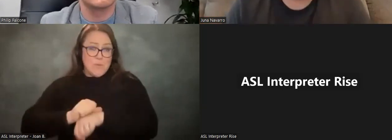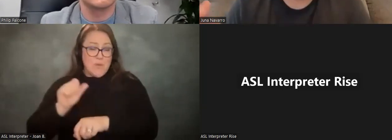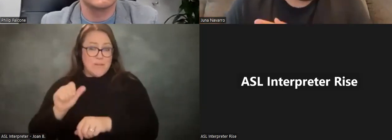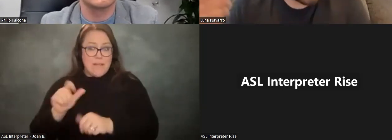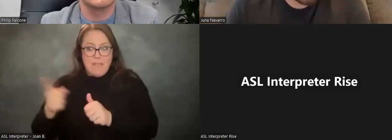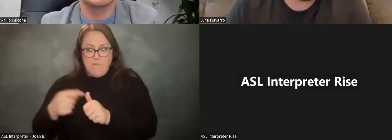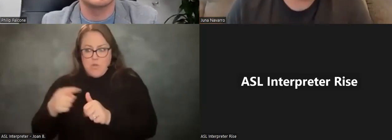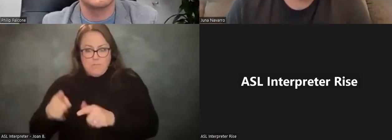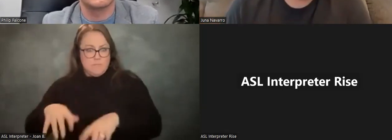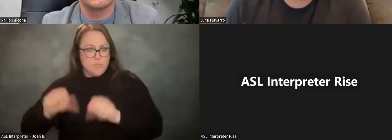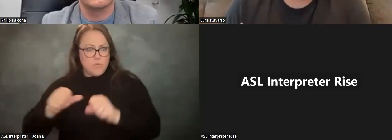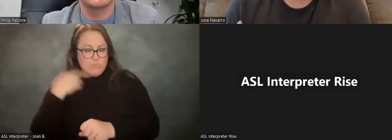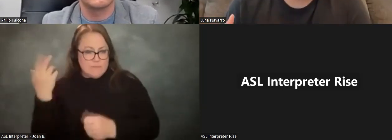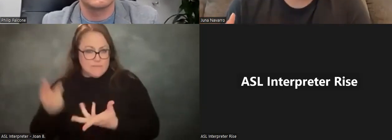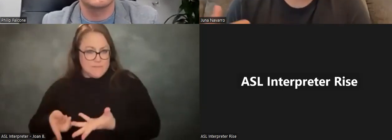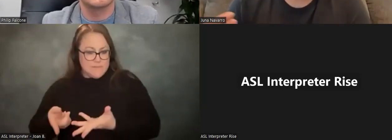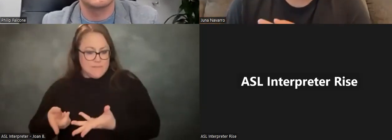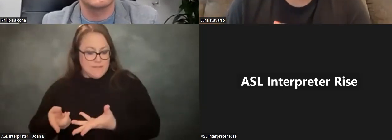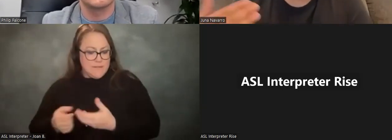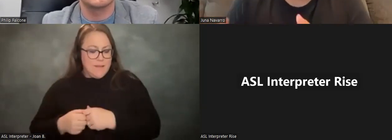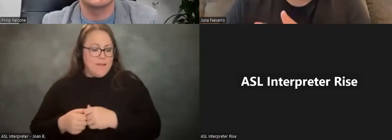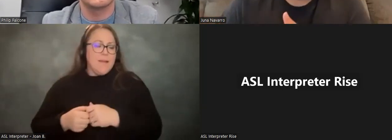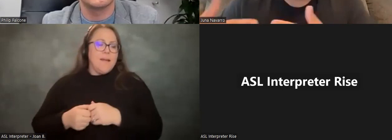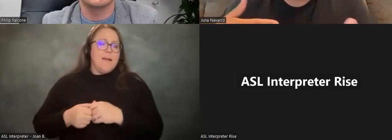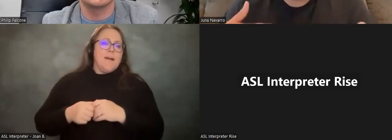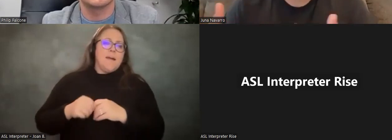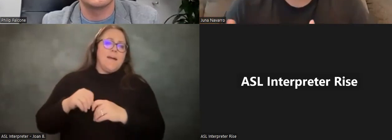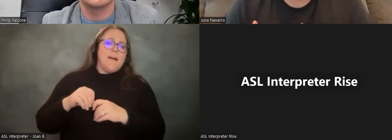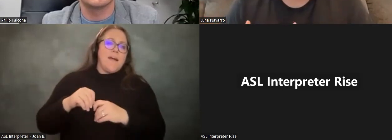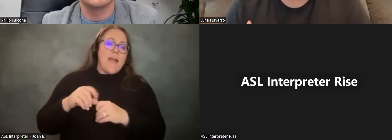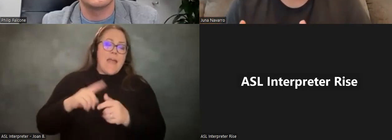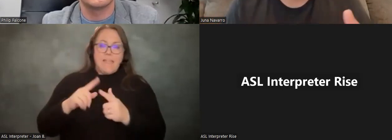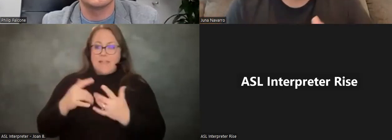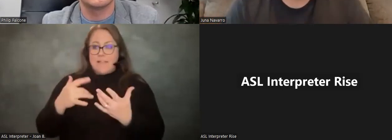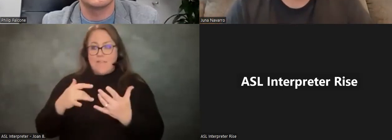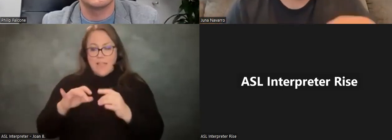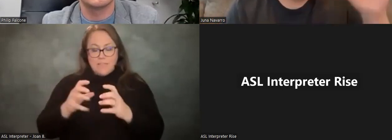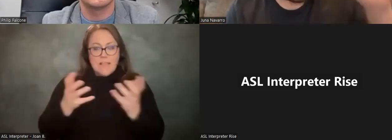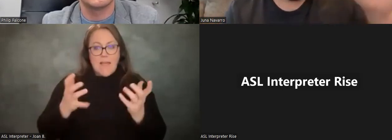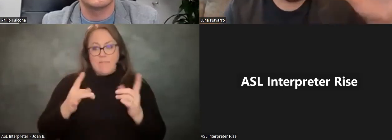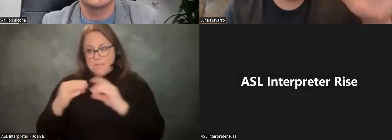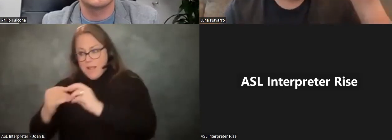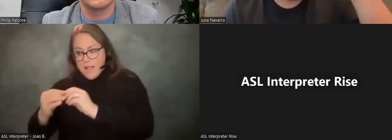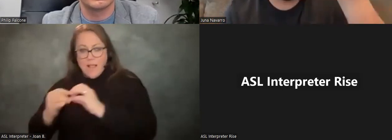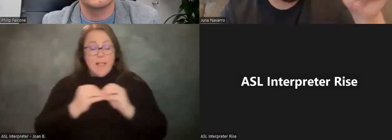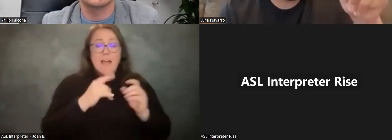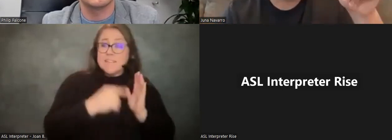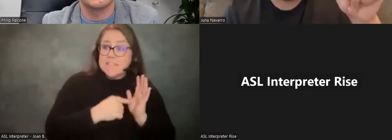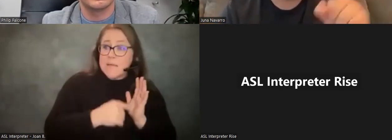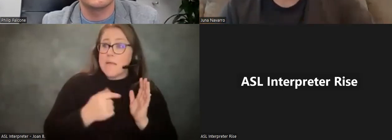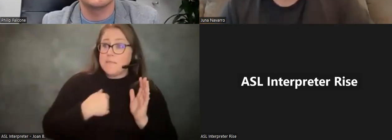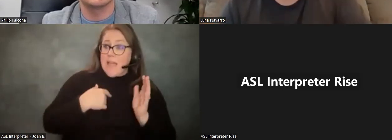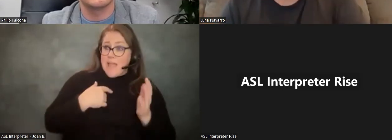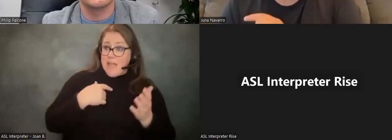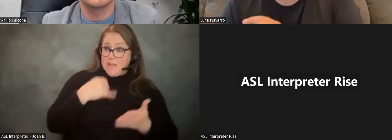on us. And there was, there's a lot of back and forth, and there's times where I've even rendered 5 times just to get one project